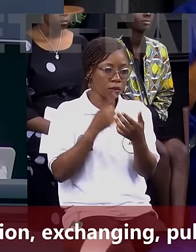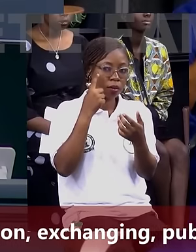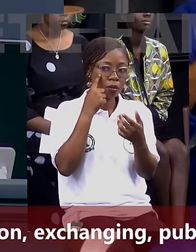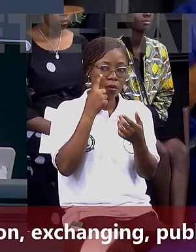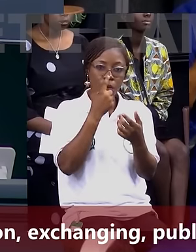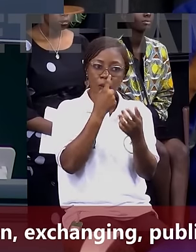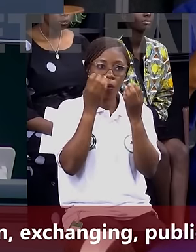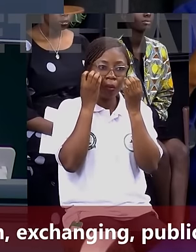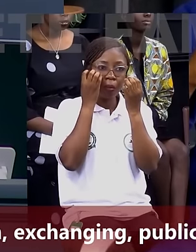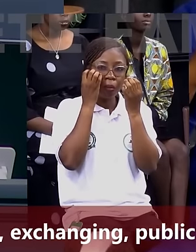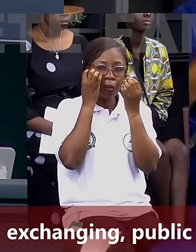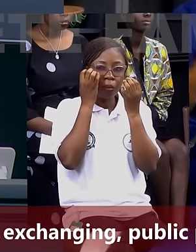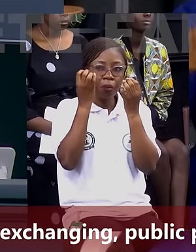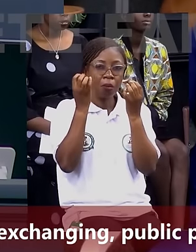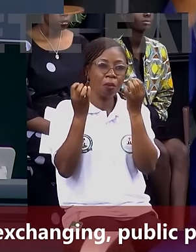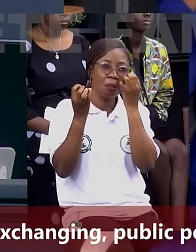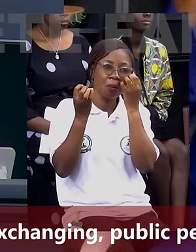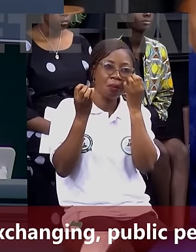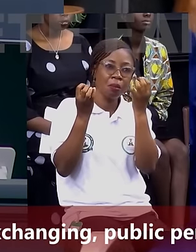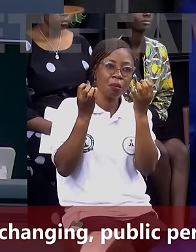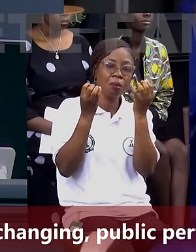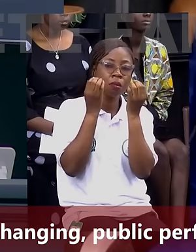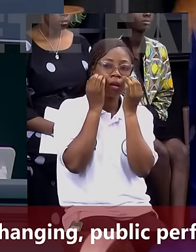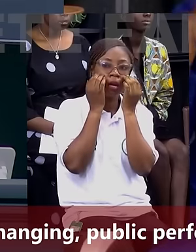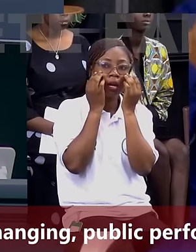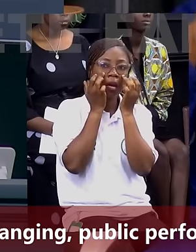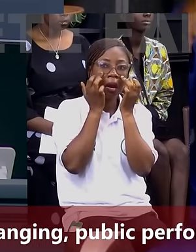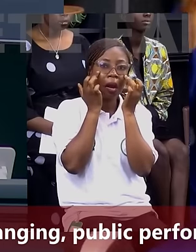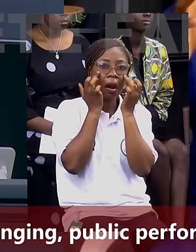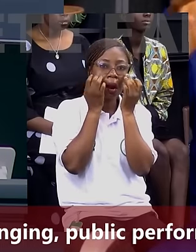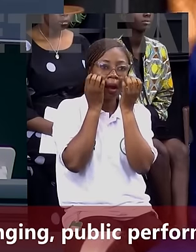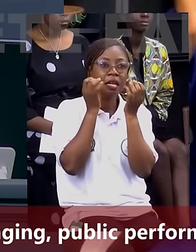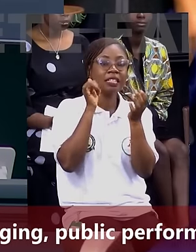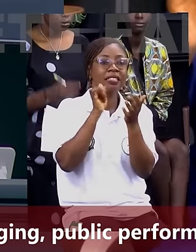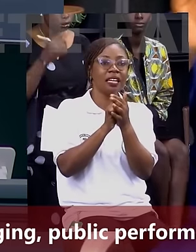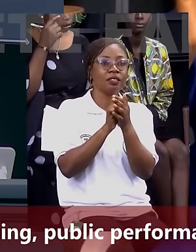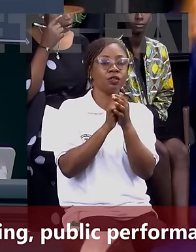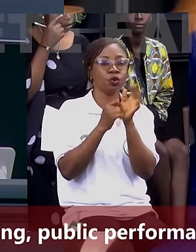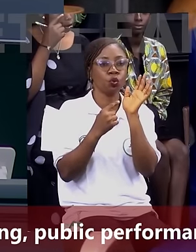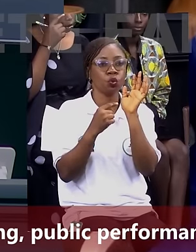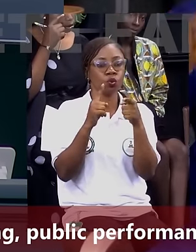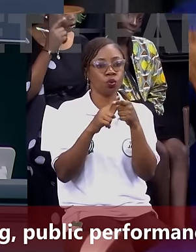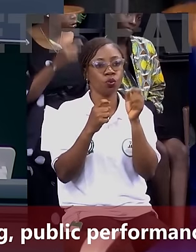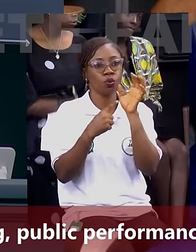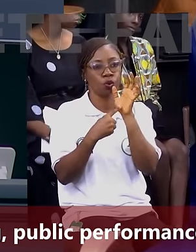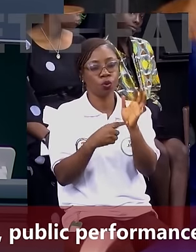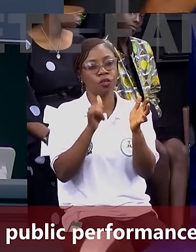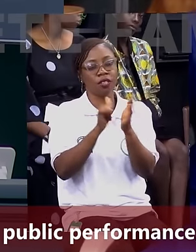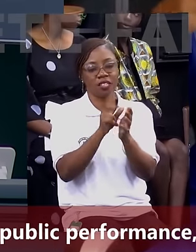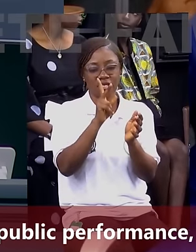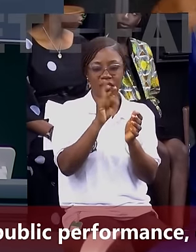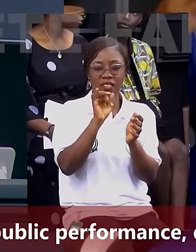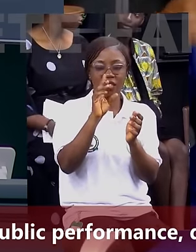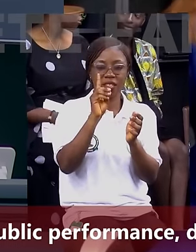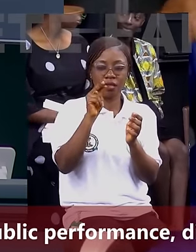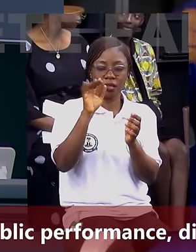eye. It's very obvious, you know, like a sagging bag. That is a sign that the kidney is not